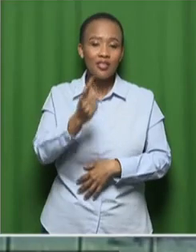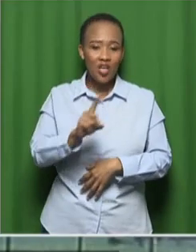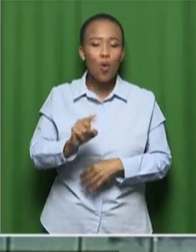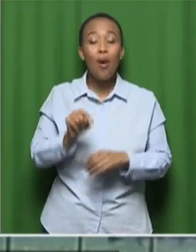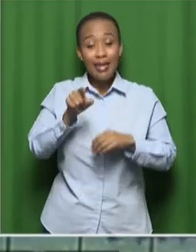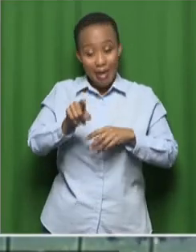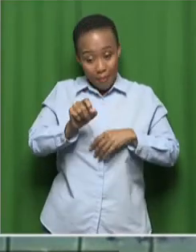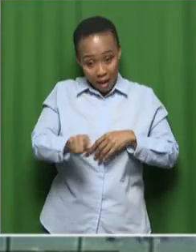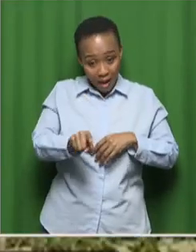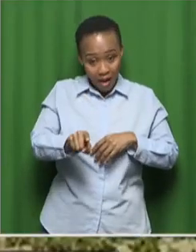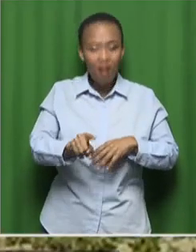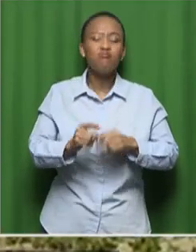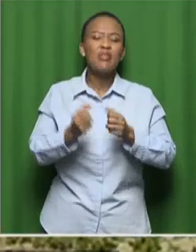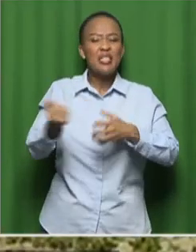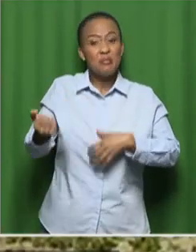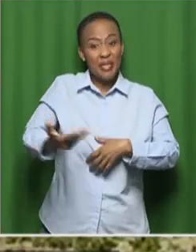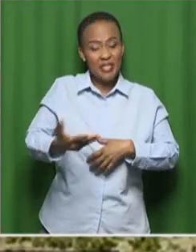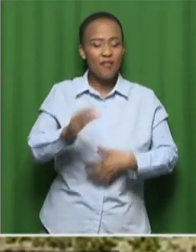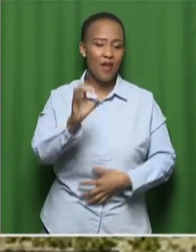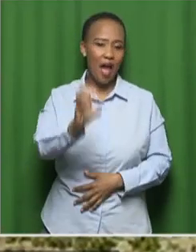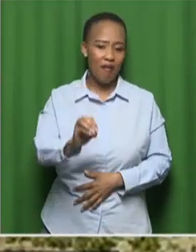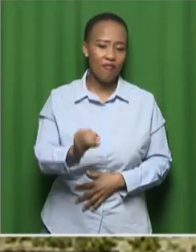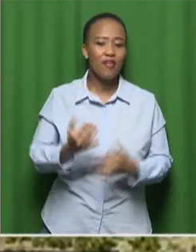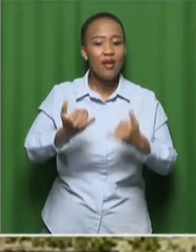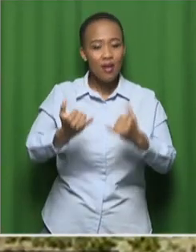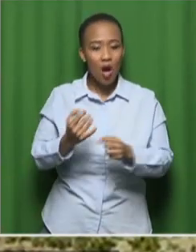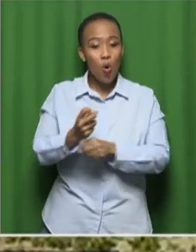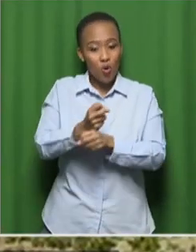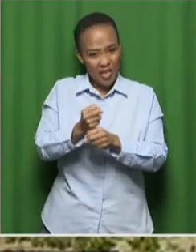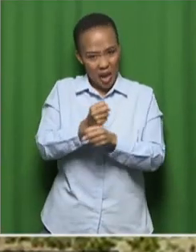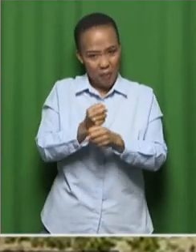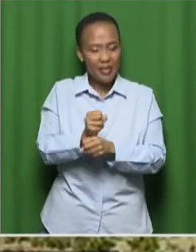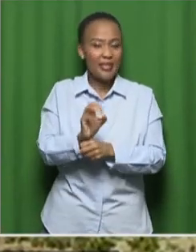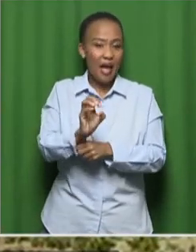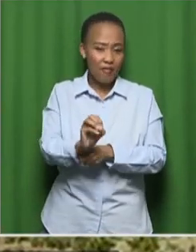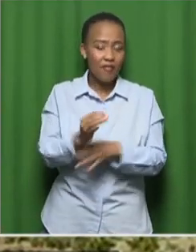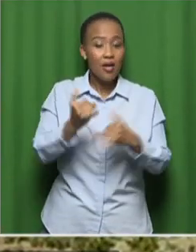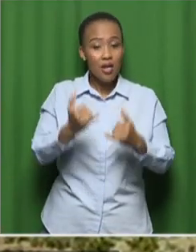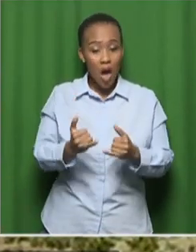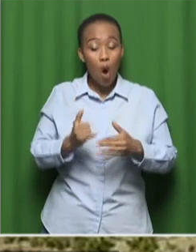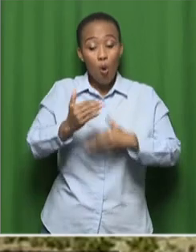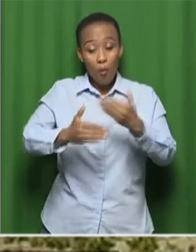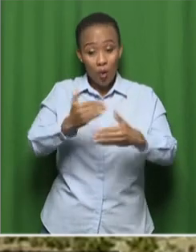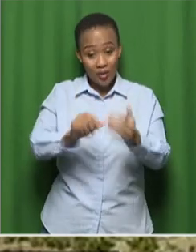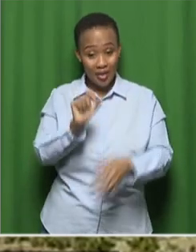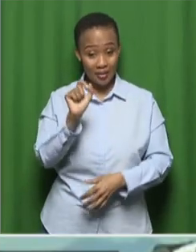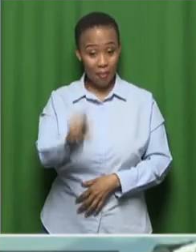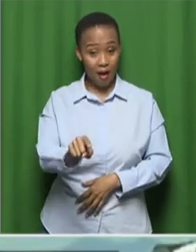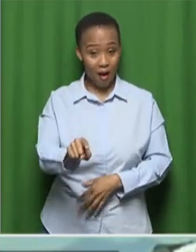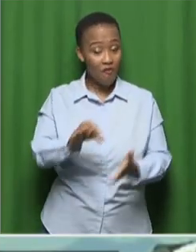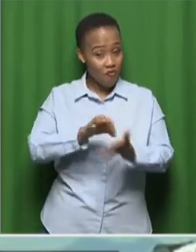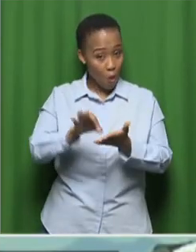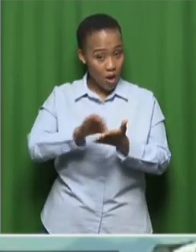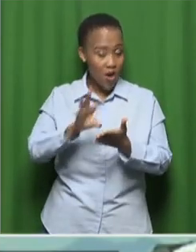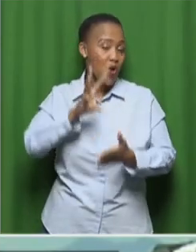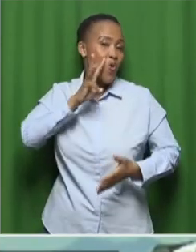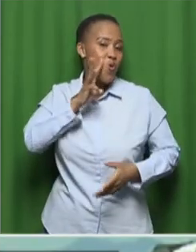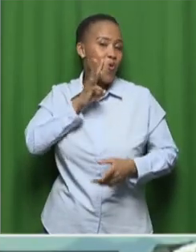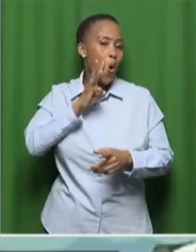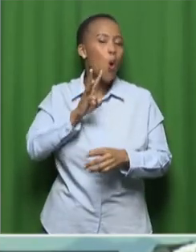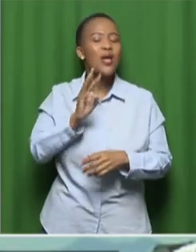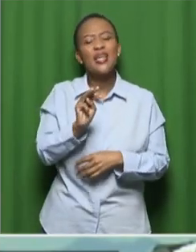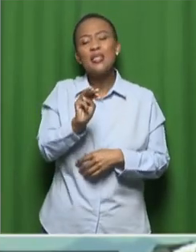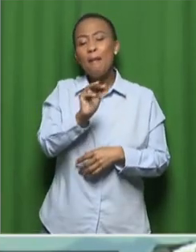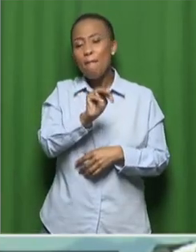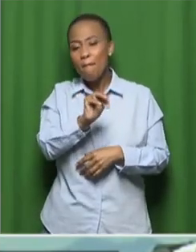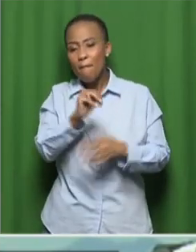expensive. Estimates are that the construction, operations and desalination process ran close to R1 billion.